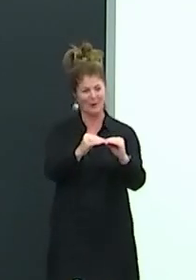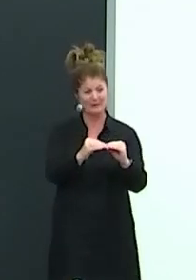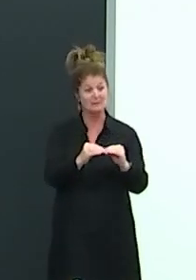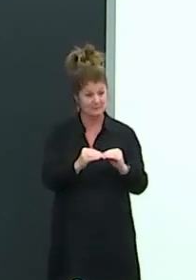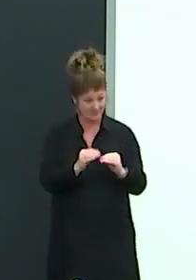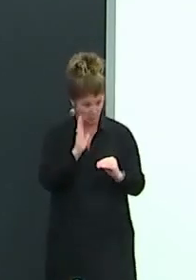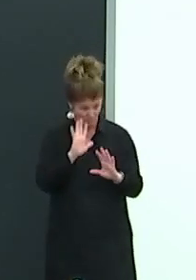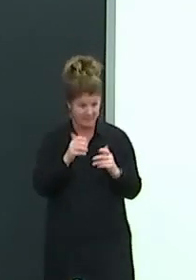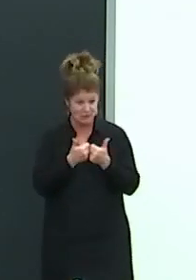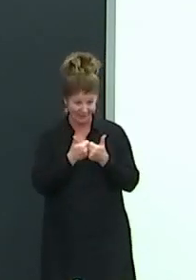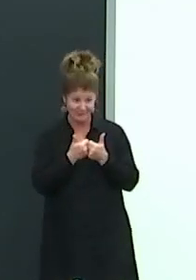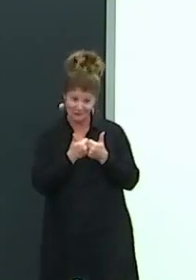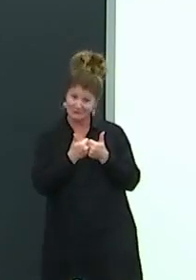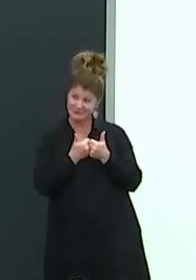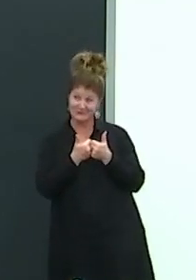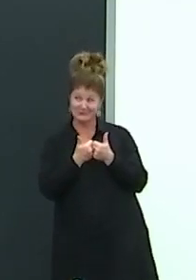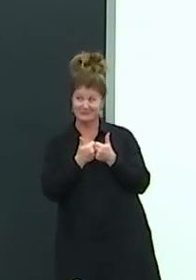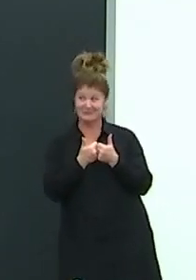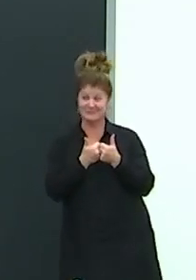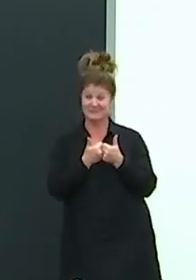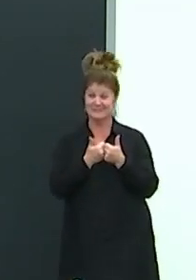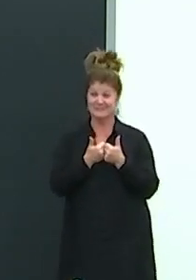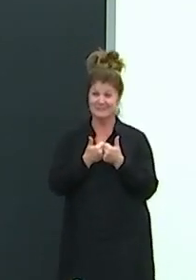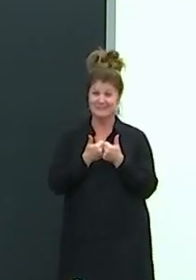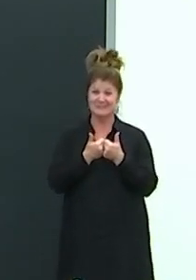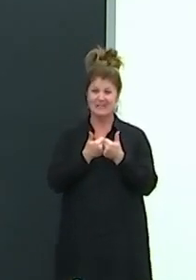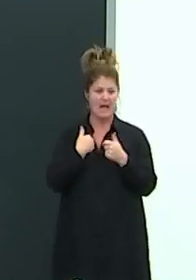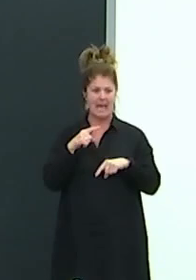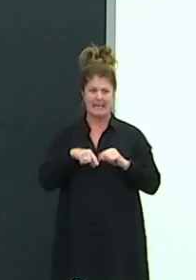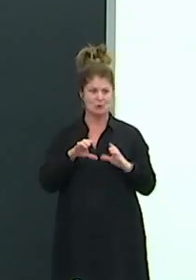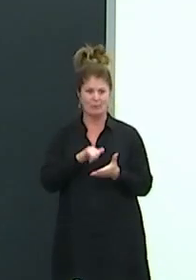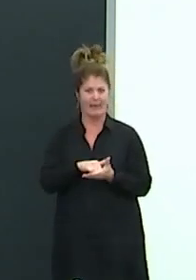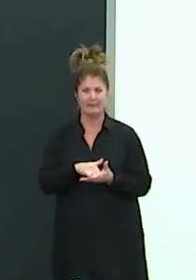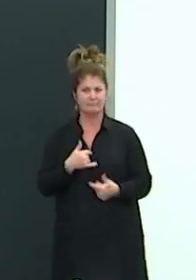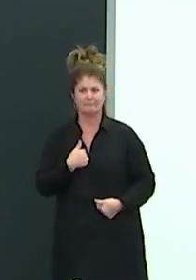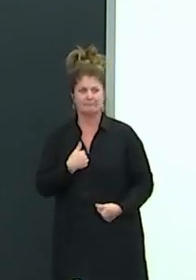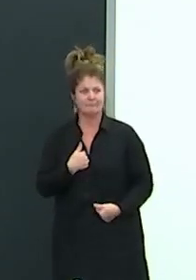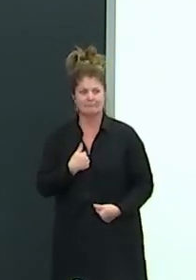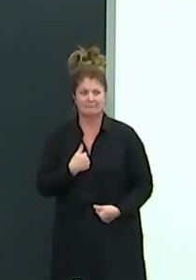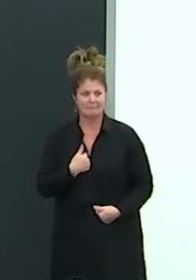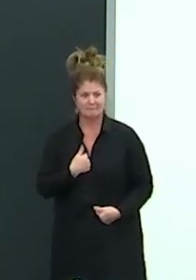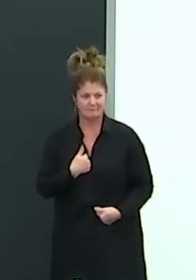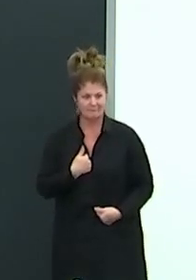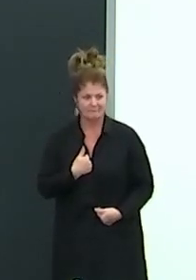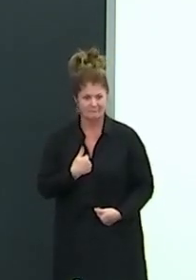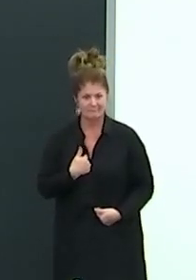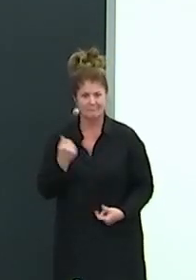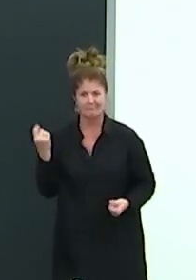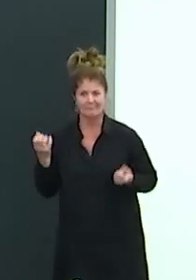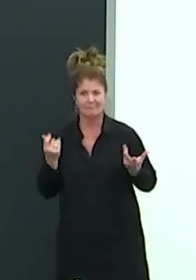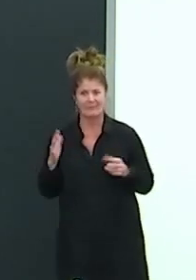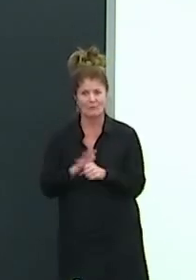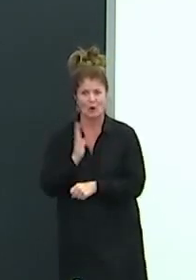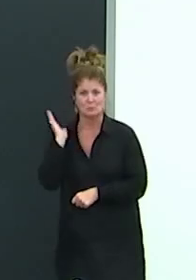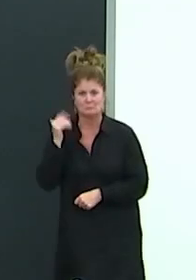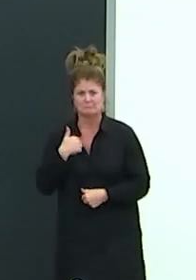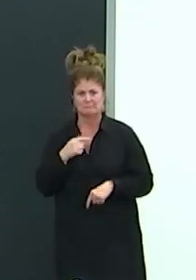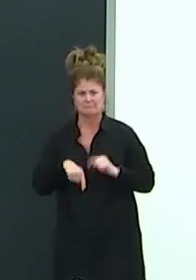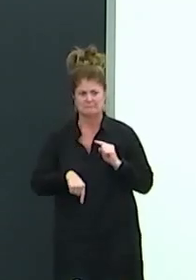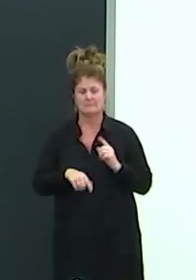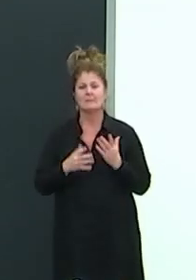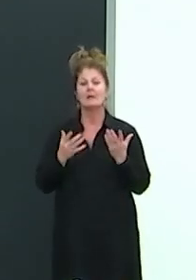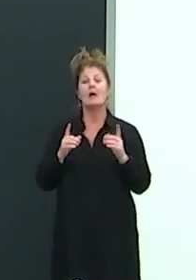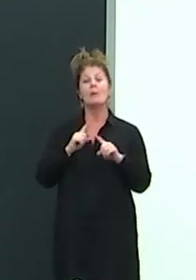challenge. I wouldn't be able to do that kind of a presentation. But the vast majority of the